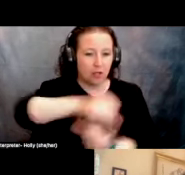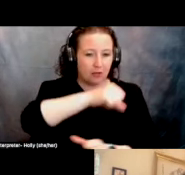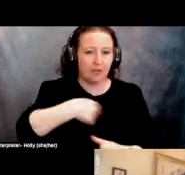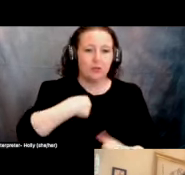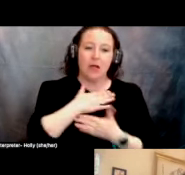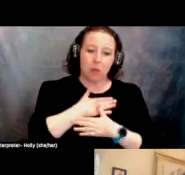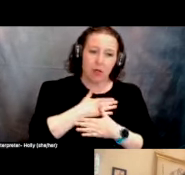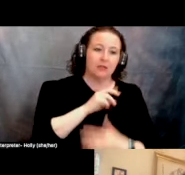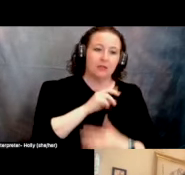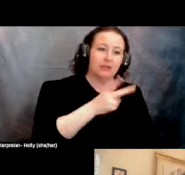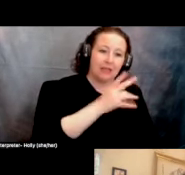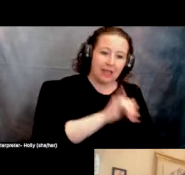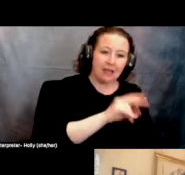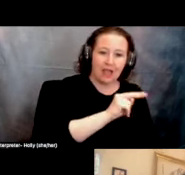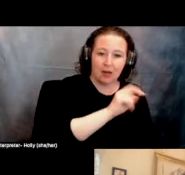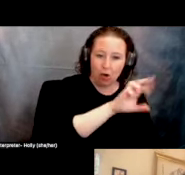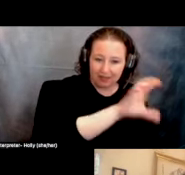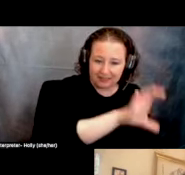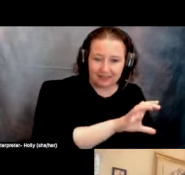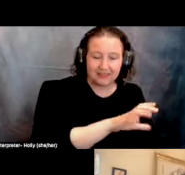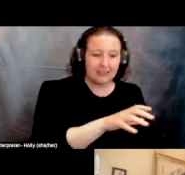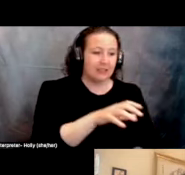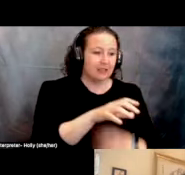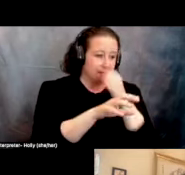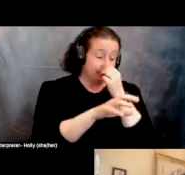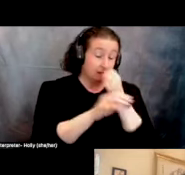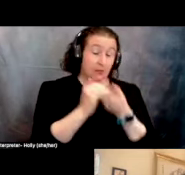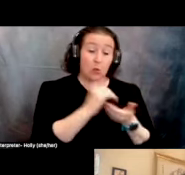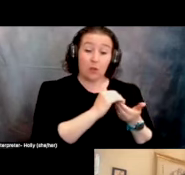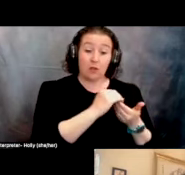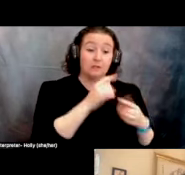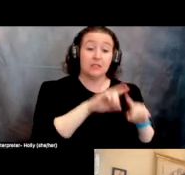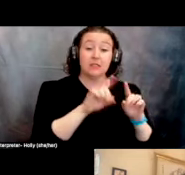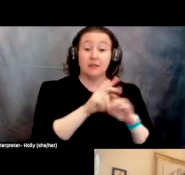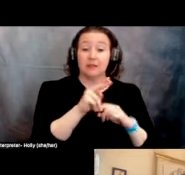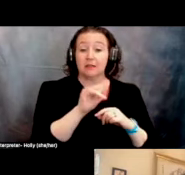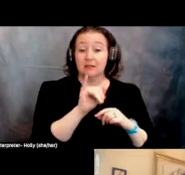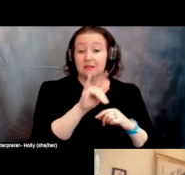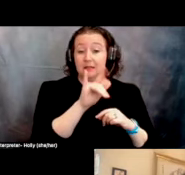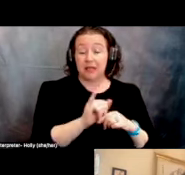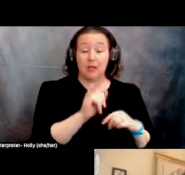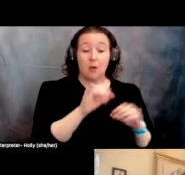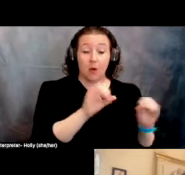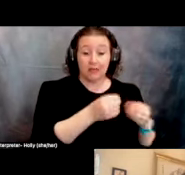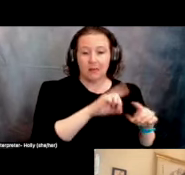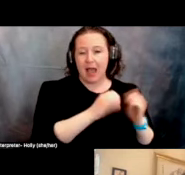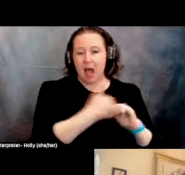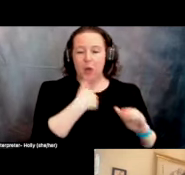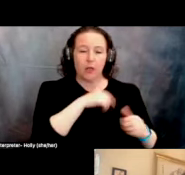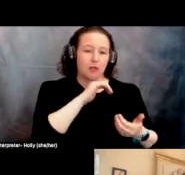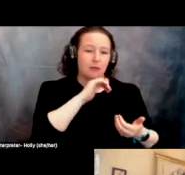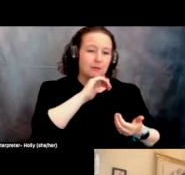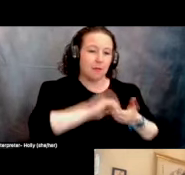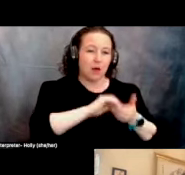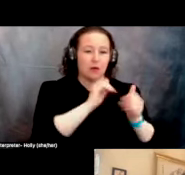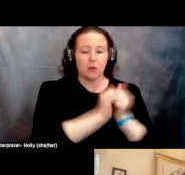and the NNRC is doing, which is a coalition of various Nikkei organizations, but how we partner with organizations of other